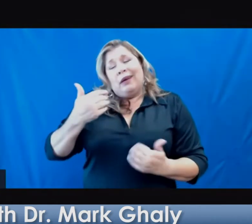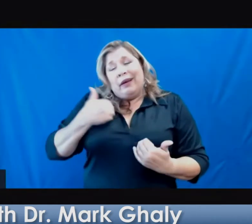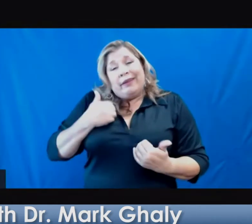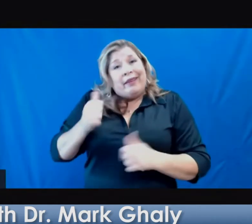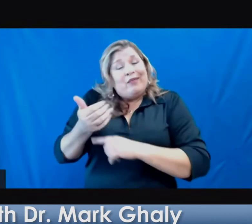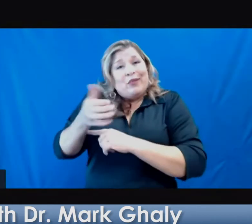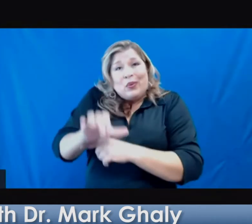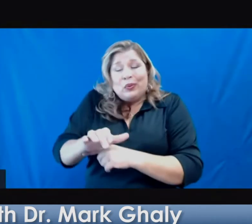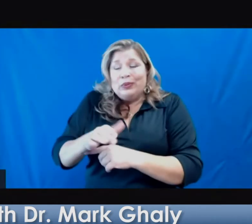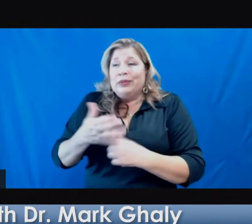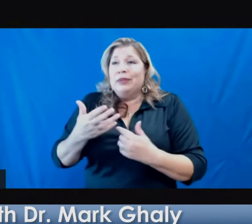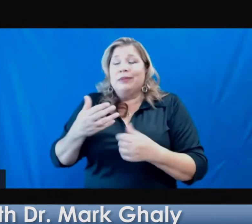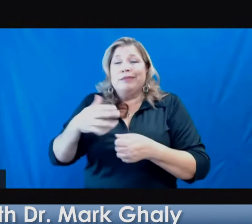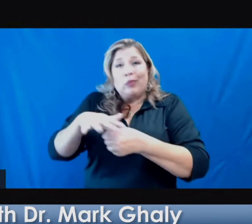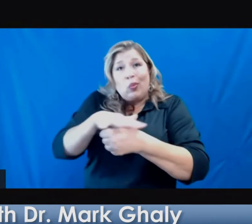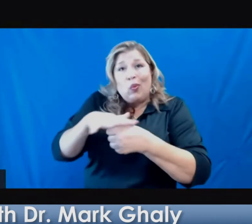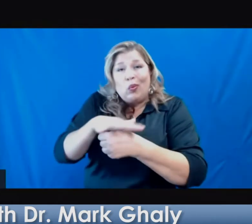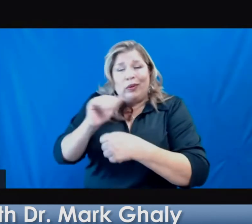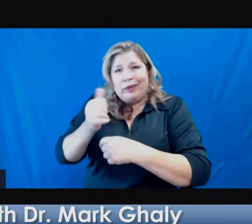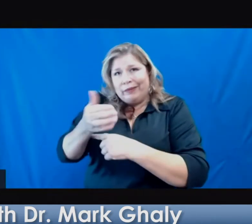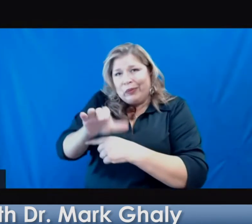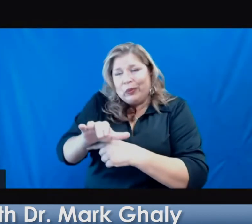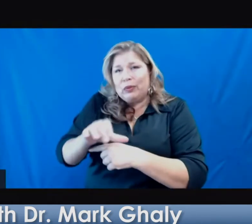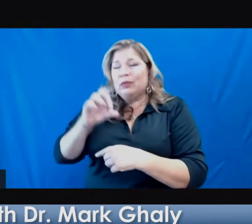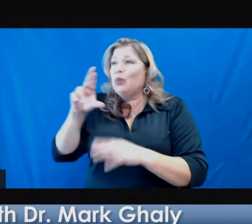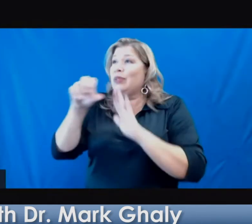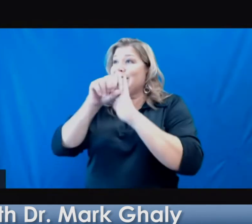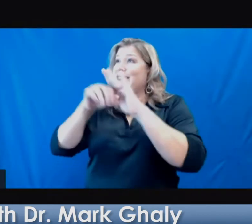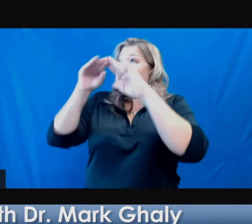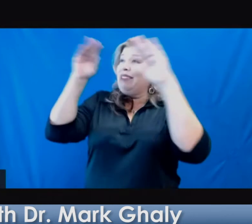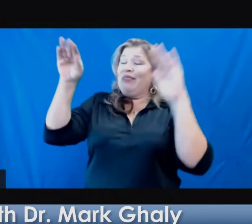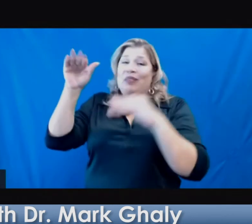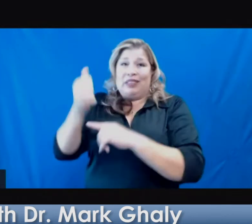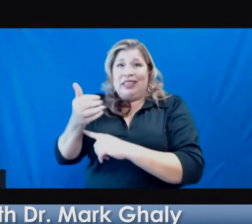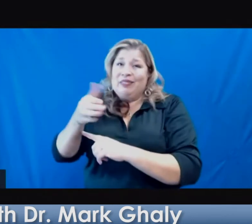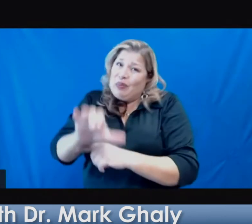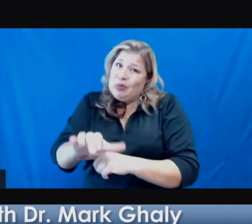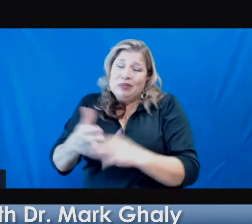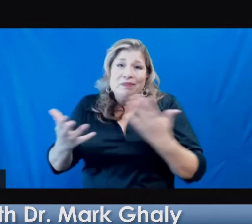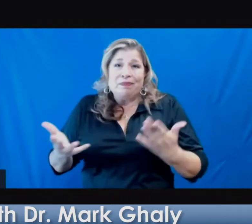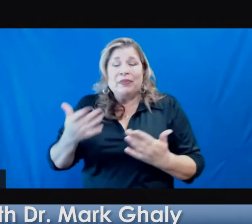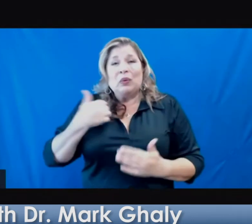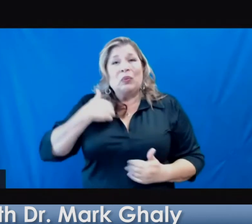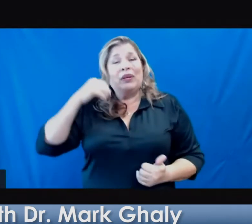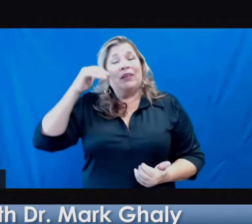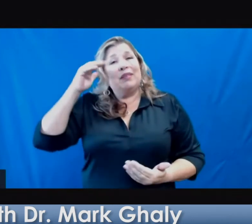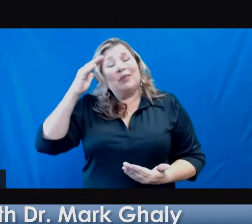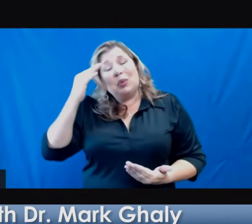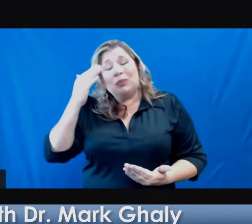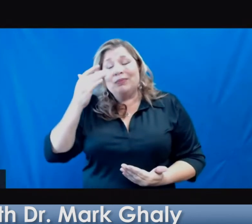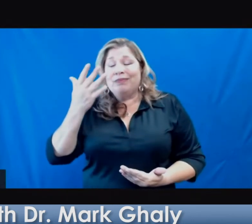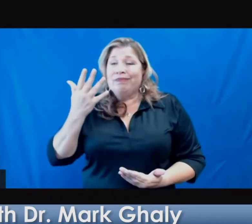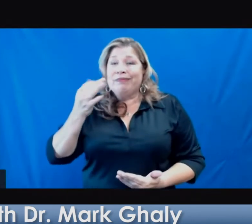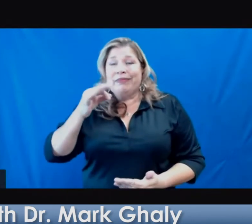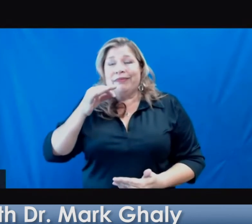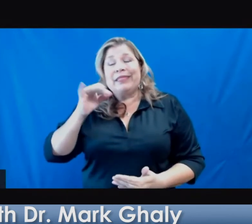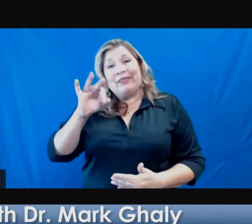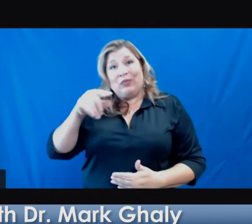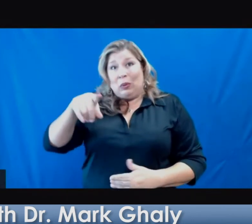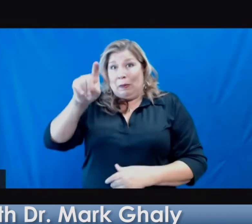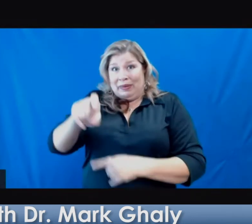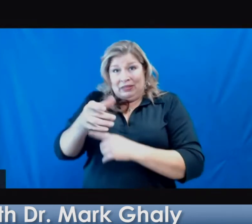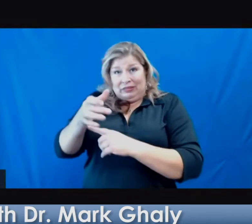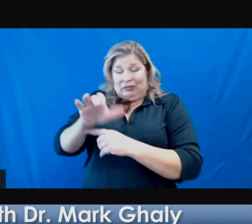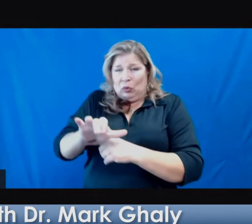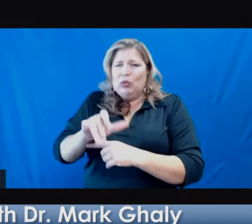at the state level, we're able to enforce it. And we hope that if that tool is necessary, that counties use it as